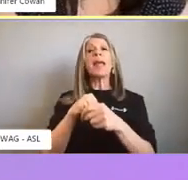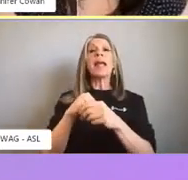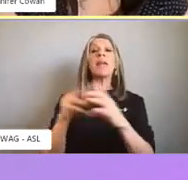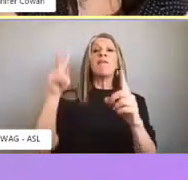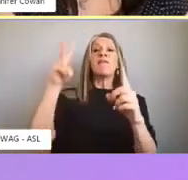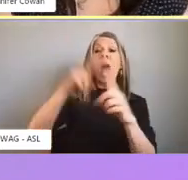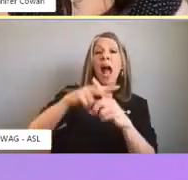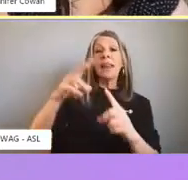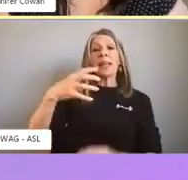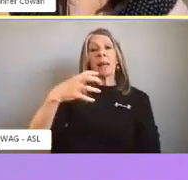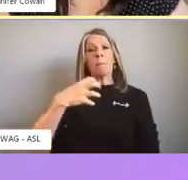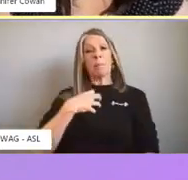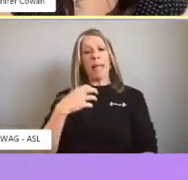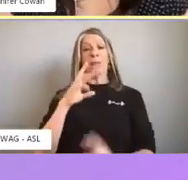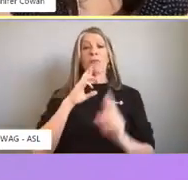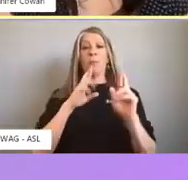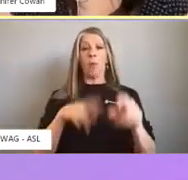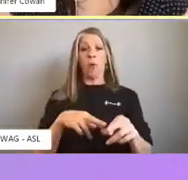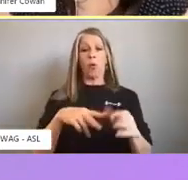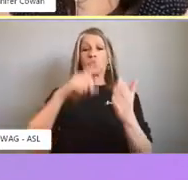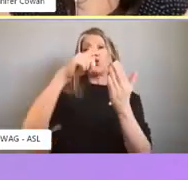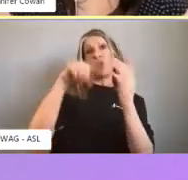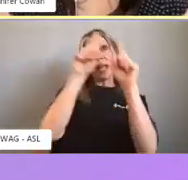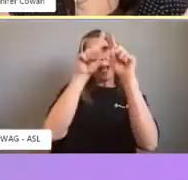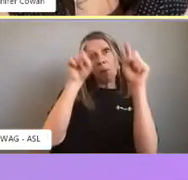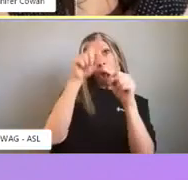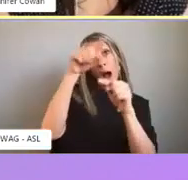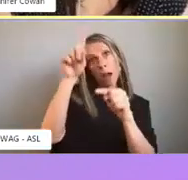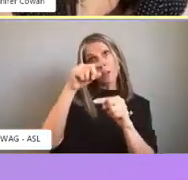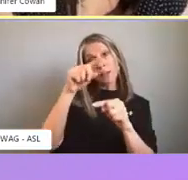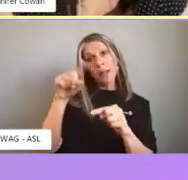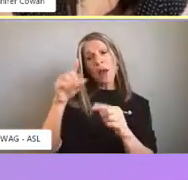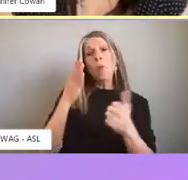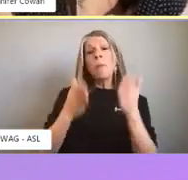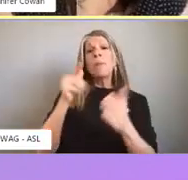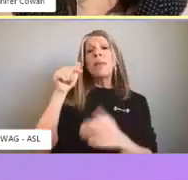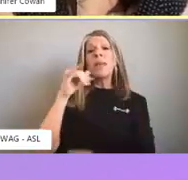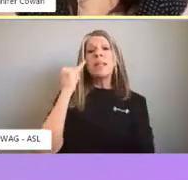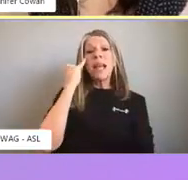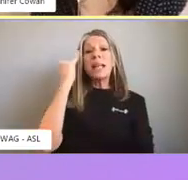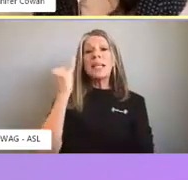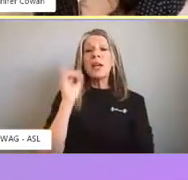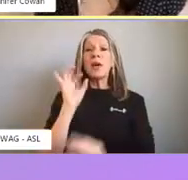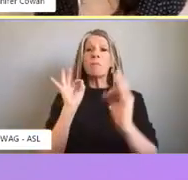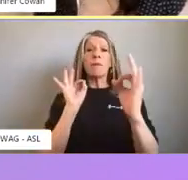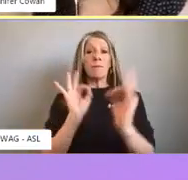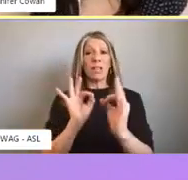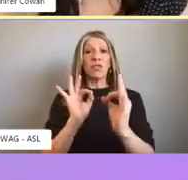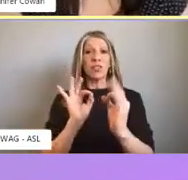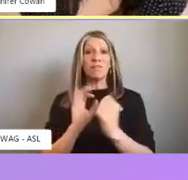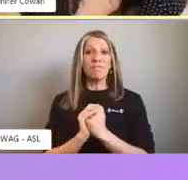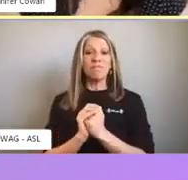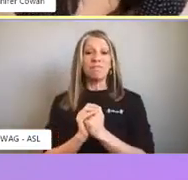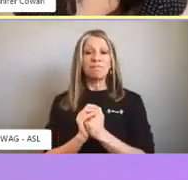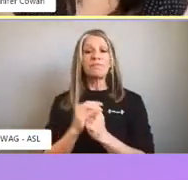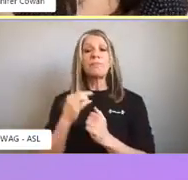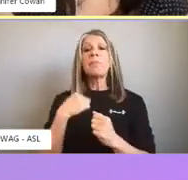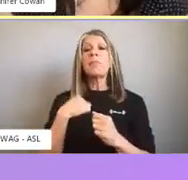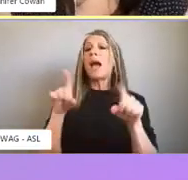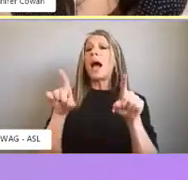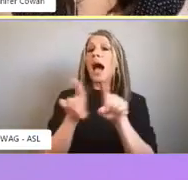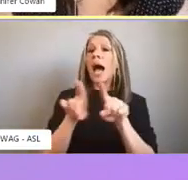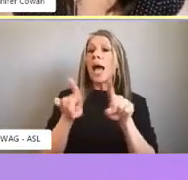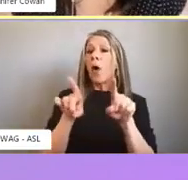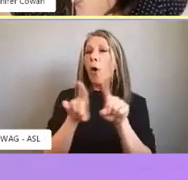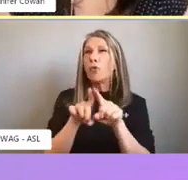compliance reports. That's what I think of. Checking boxes, and maybe even this idea of perfection. I also would hazard